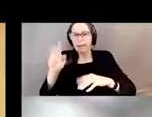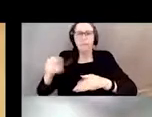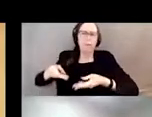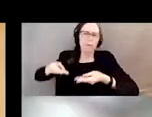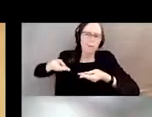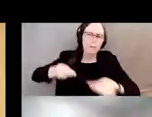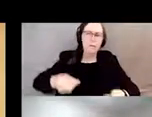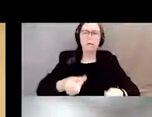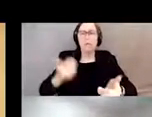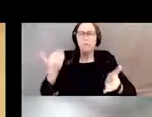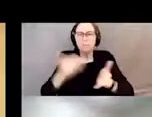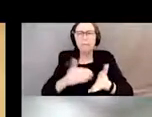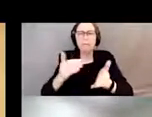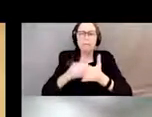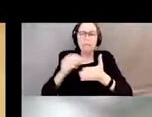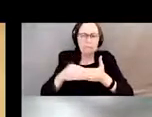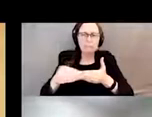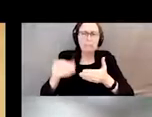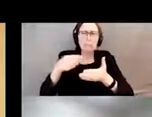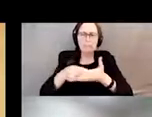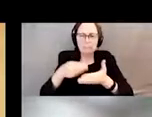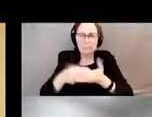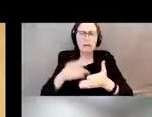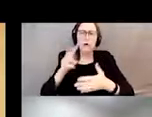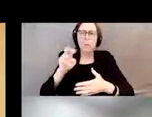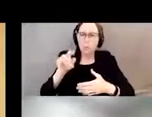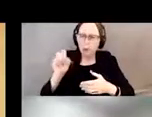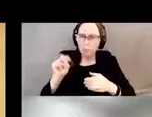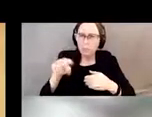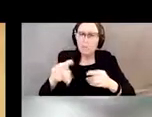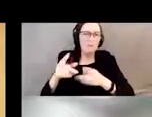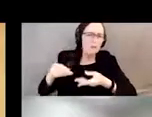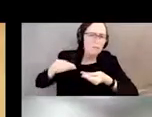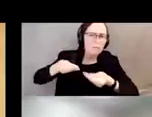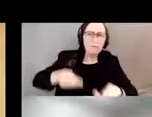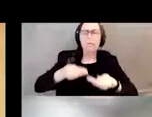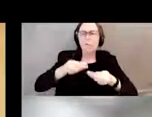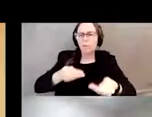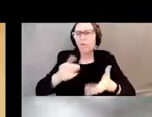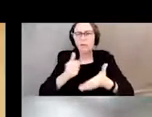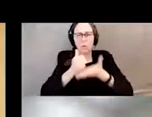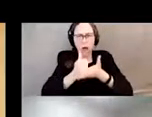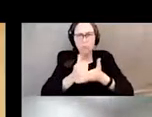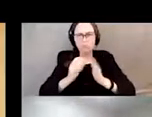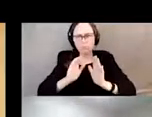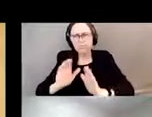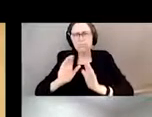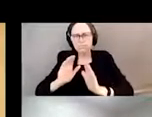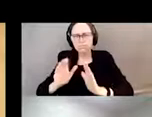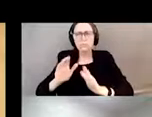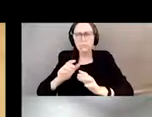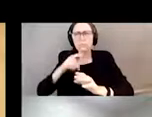dollars of actual currency and weapons into Afghanistan in order to help push the Soviets